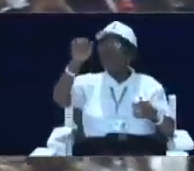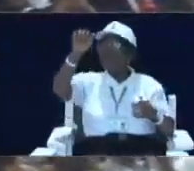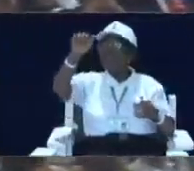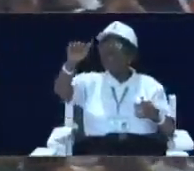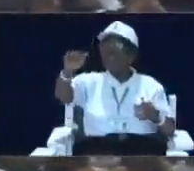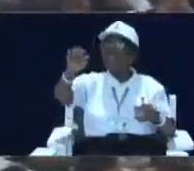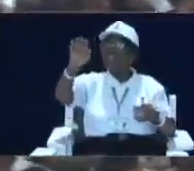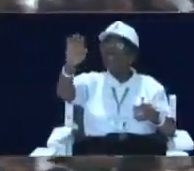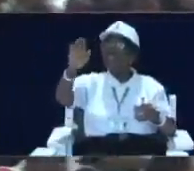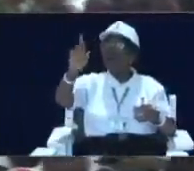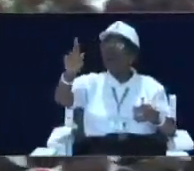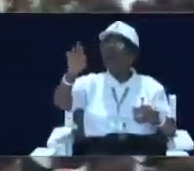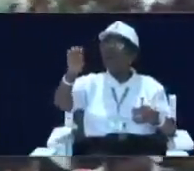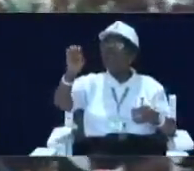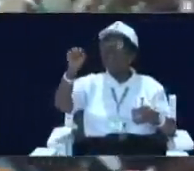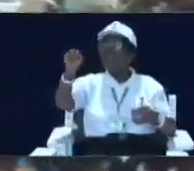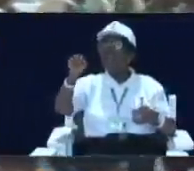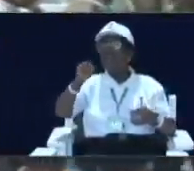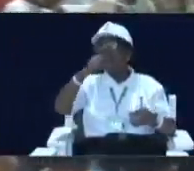Because I walked.